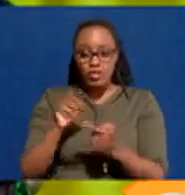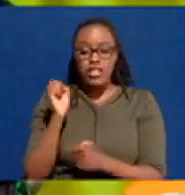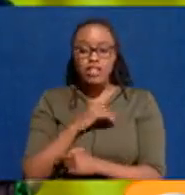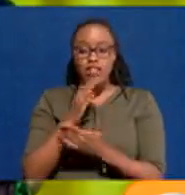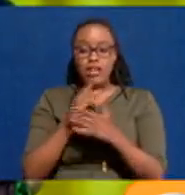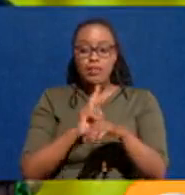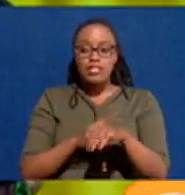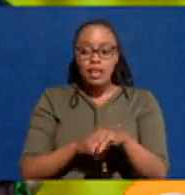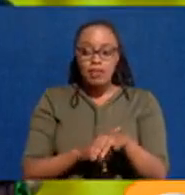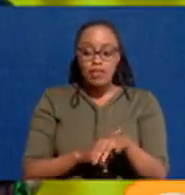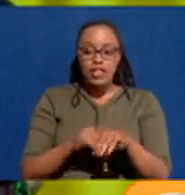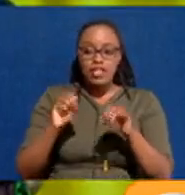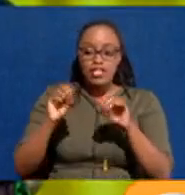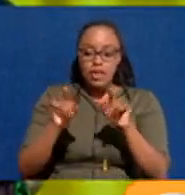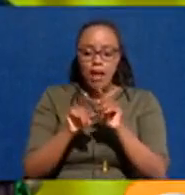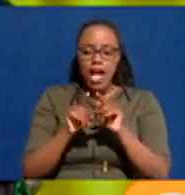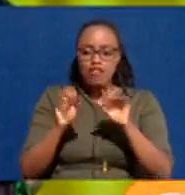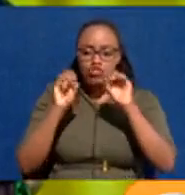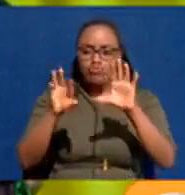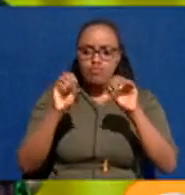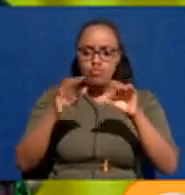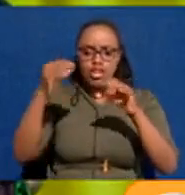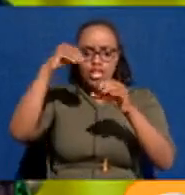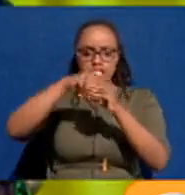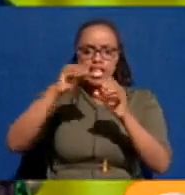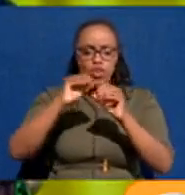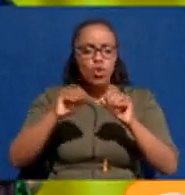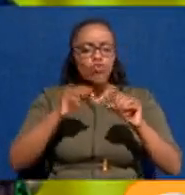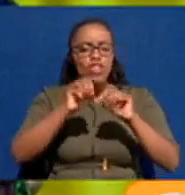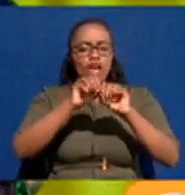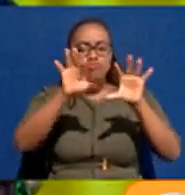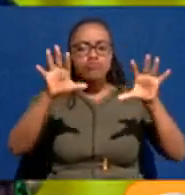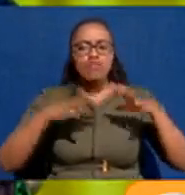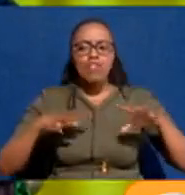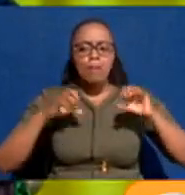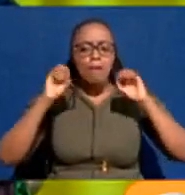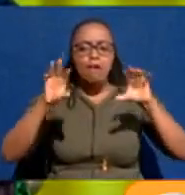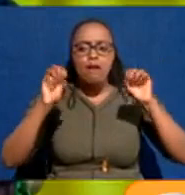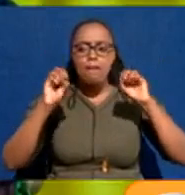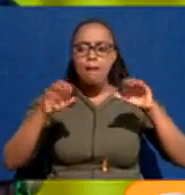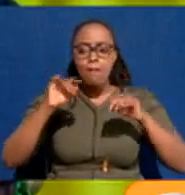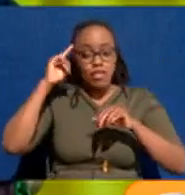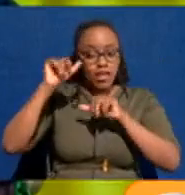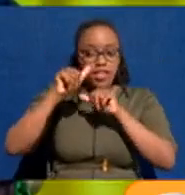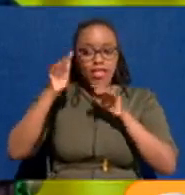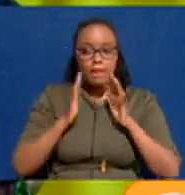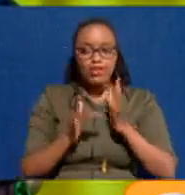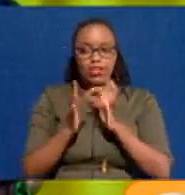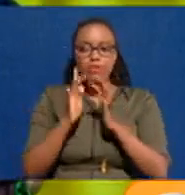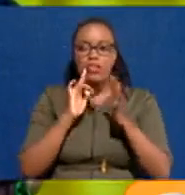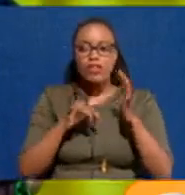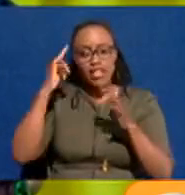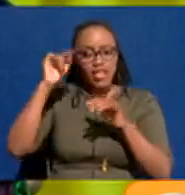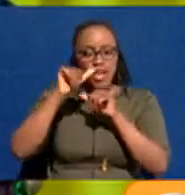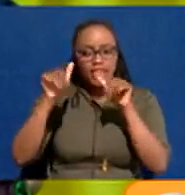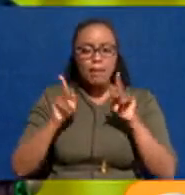sengine speaker naekwa ikiangalia inje. Hata yangalii ndani, wale wako ndani. But just thinking of the next person. Even the Bible says, consider